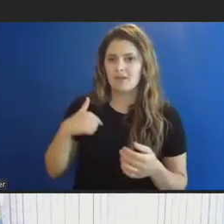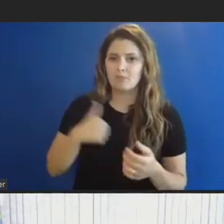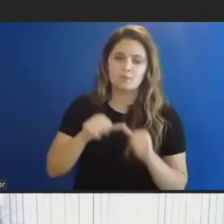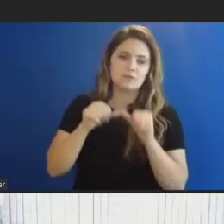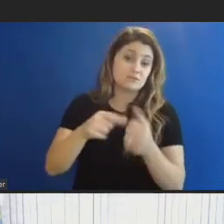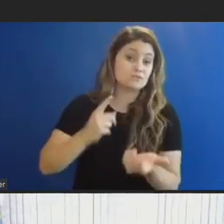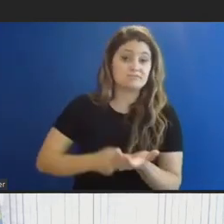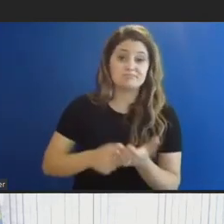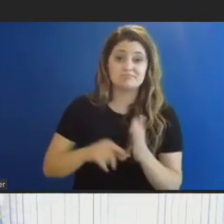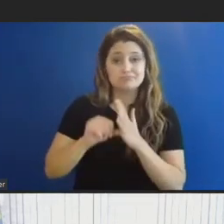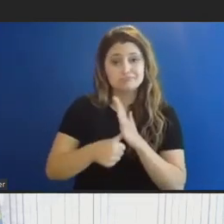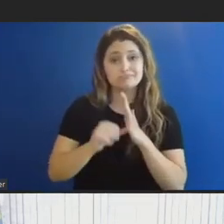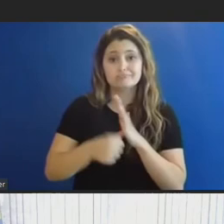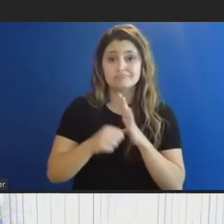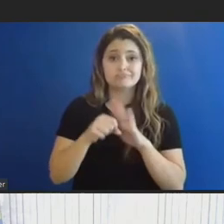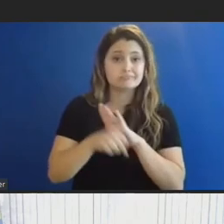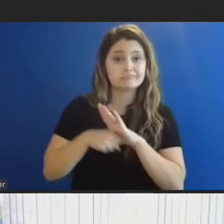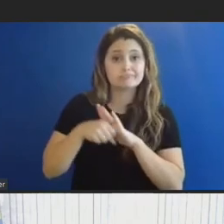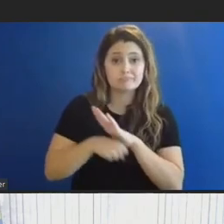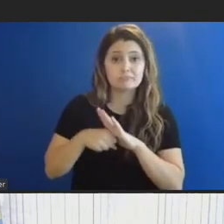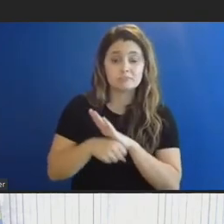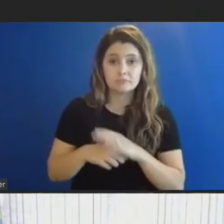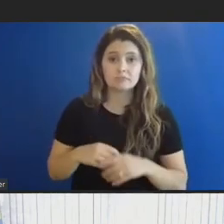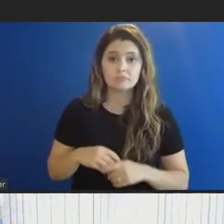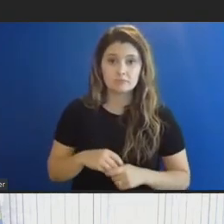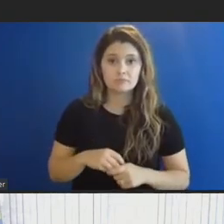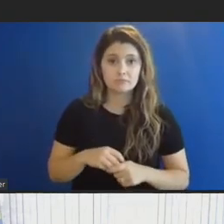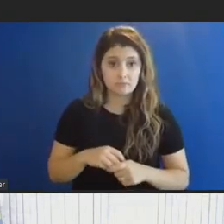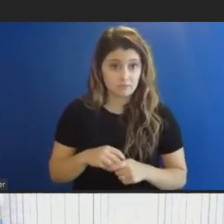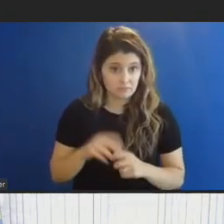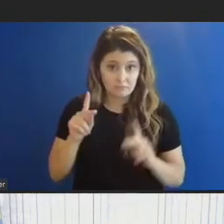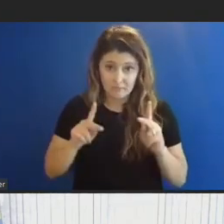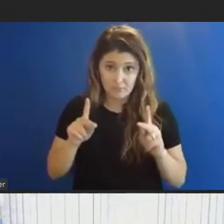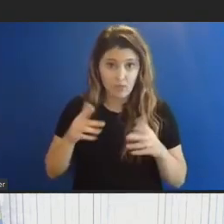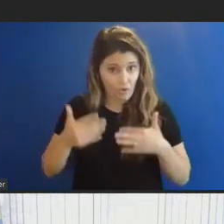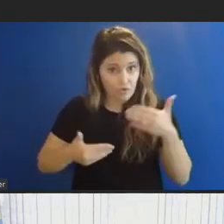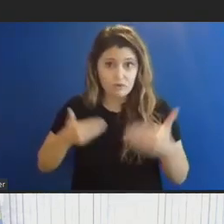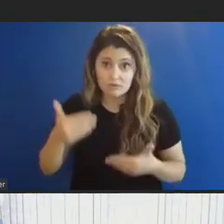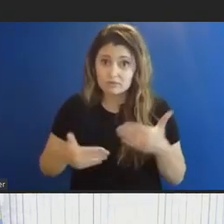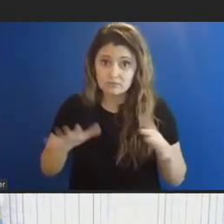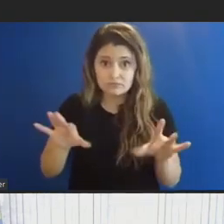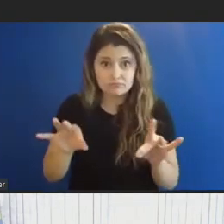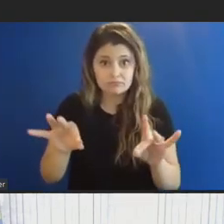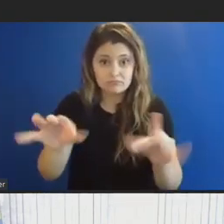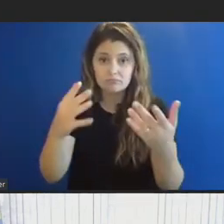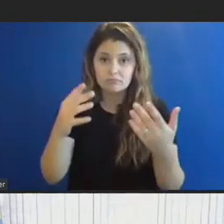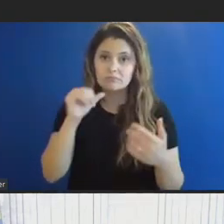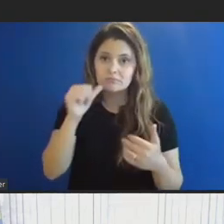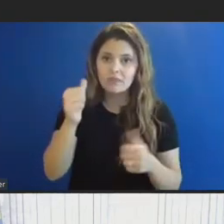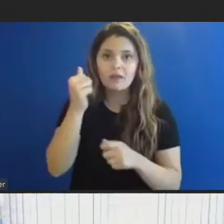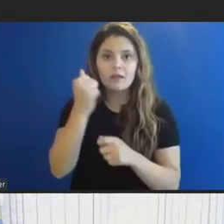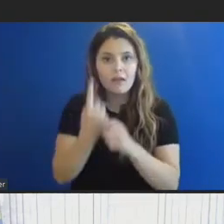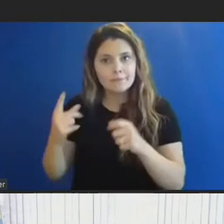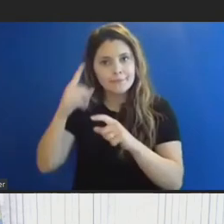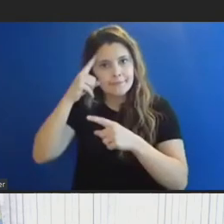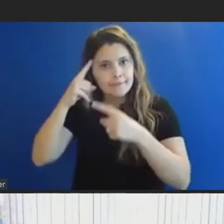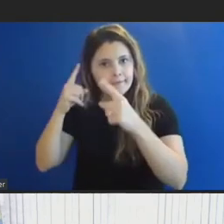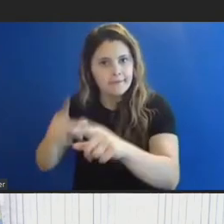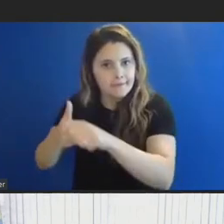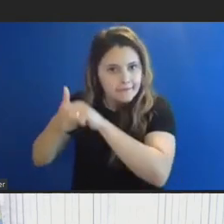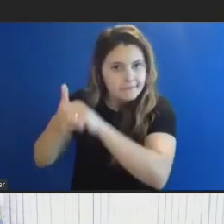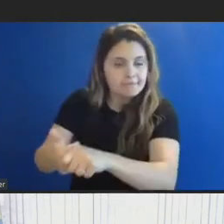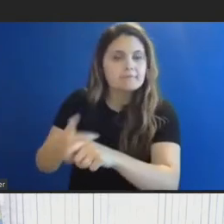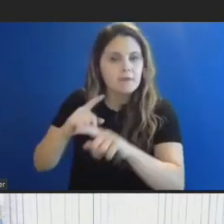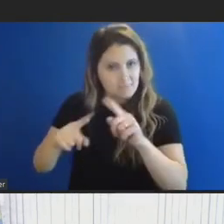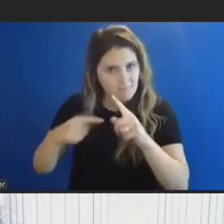about. And we're gaining on it, Olga. We won't get to everybody, but we are gaining. And